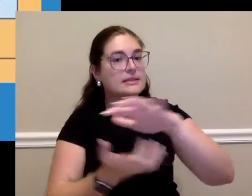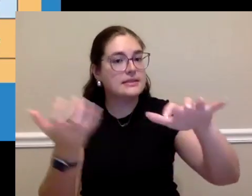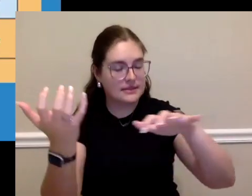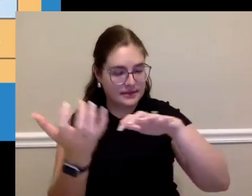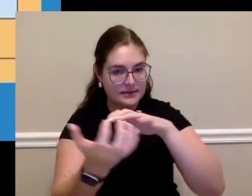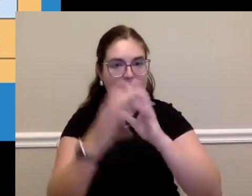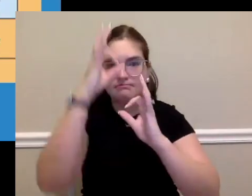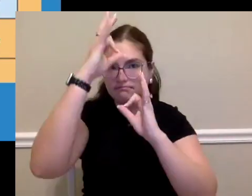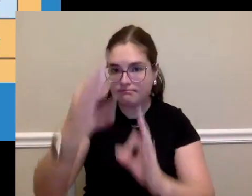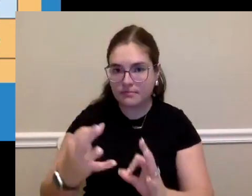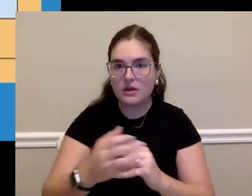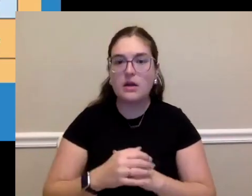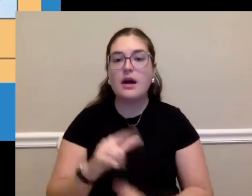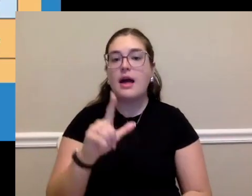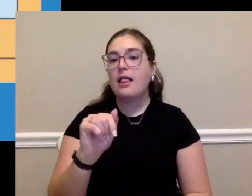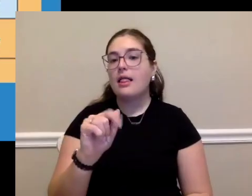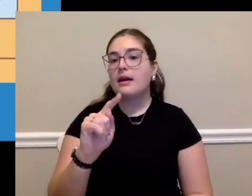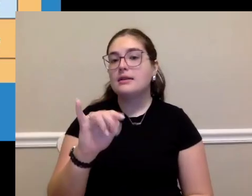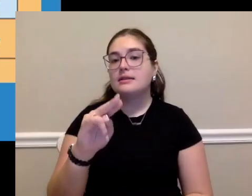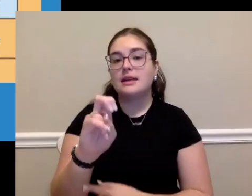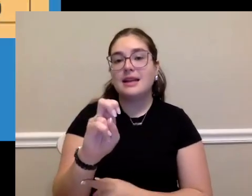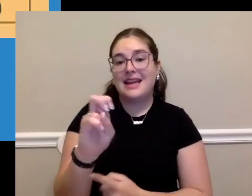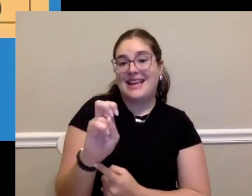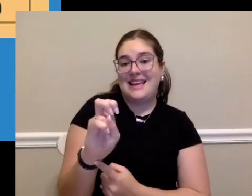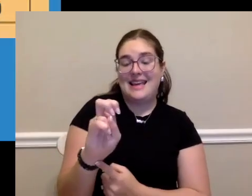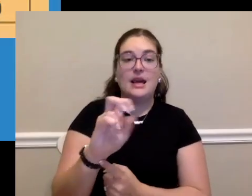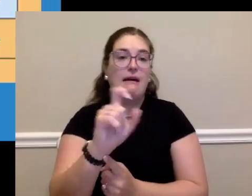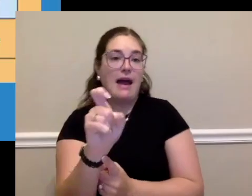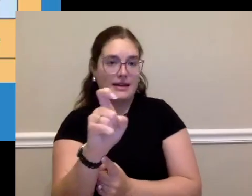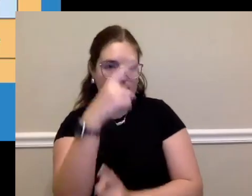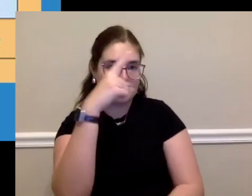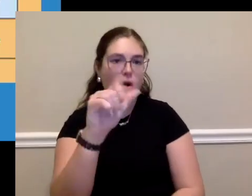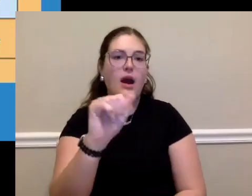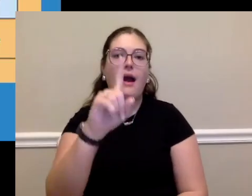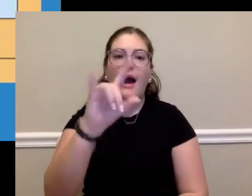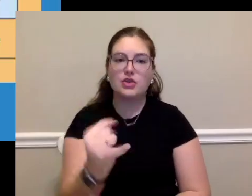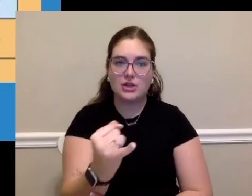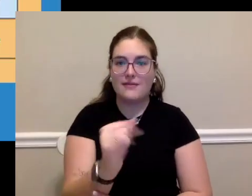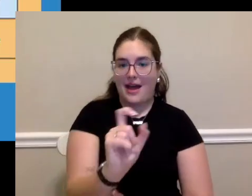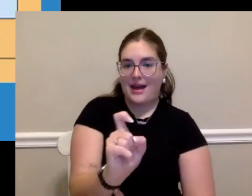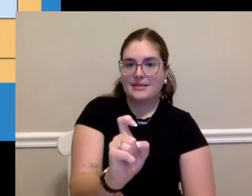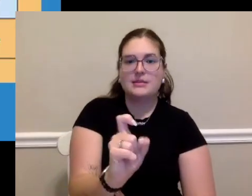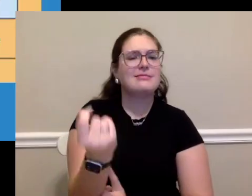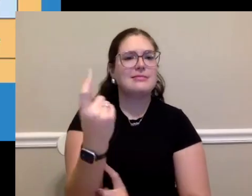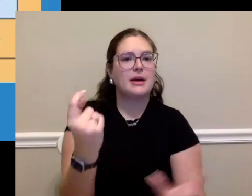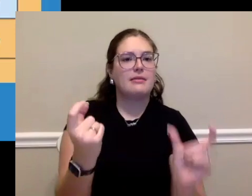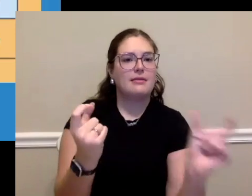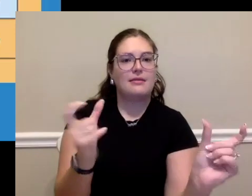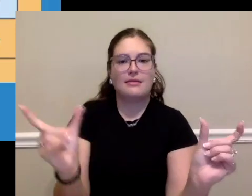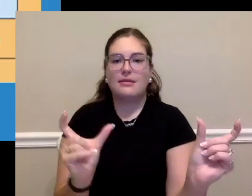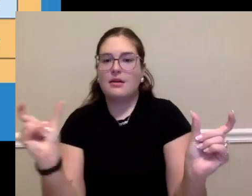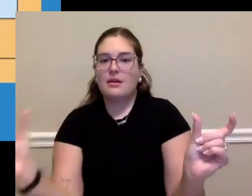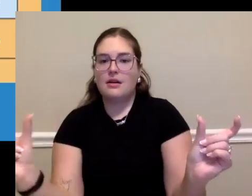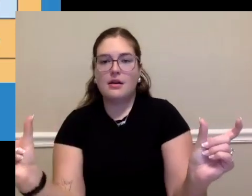concordance using the Latin X for the adjective, whoops, but sticking to the